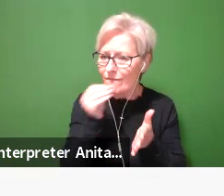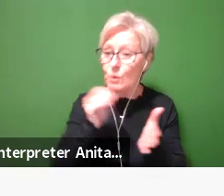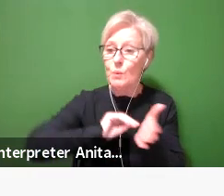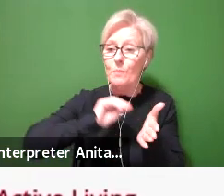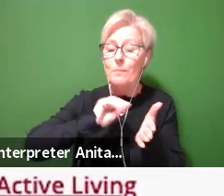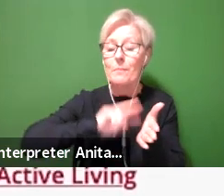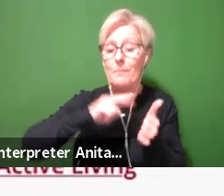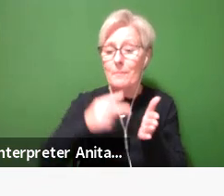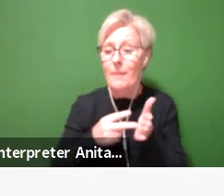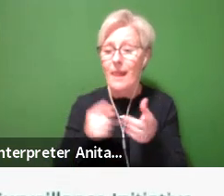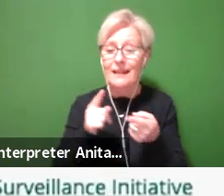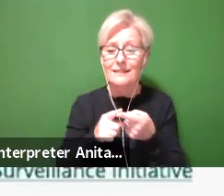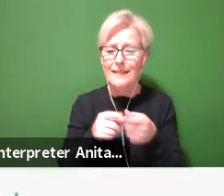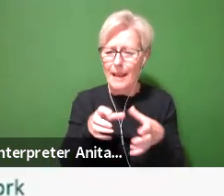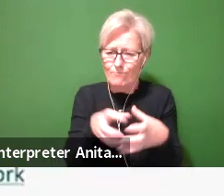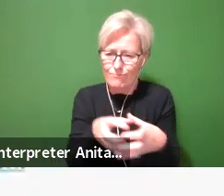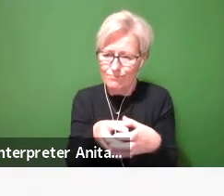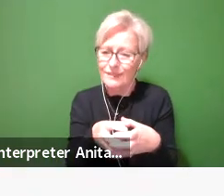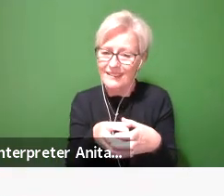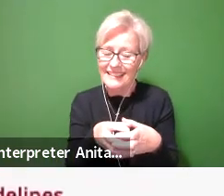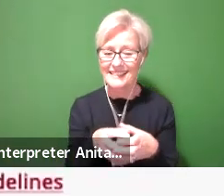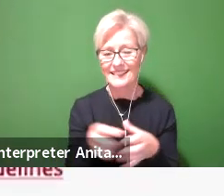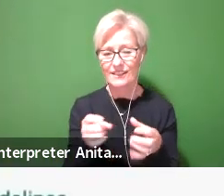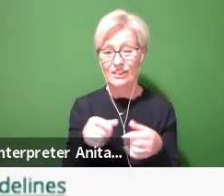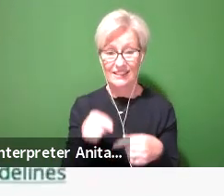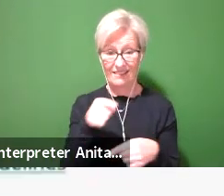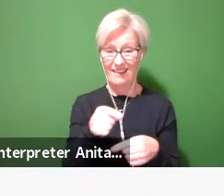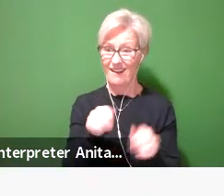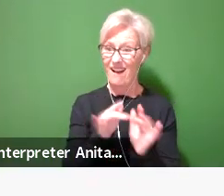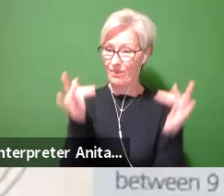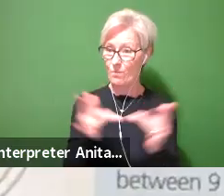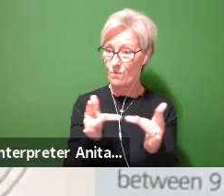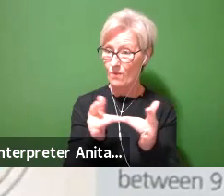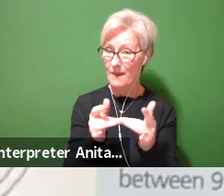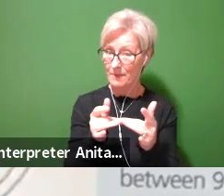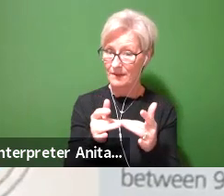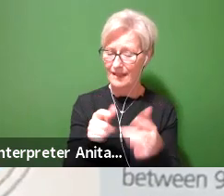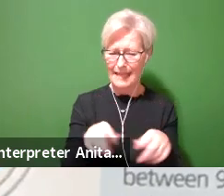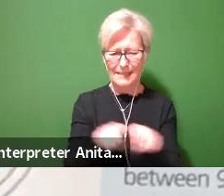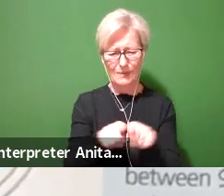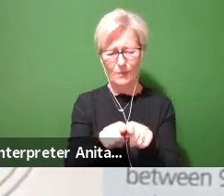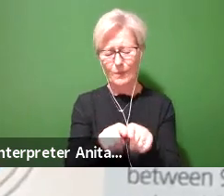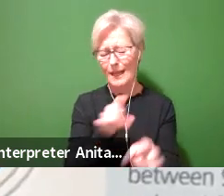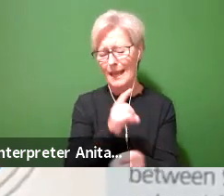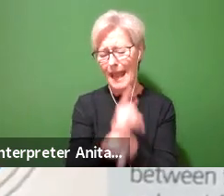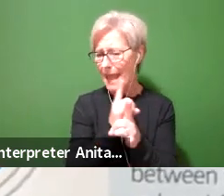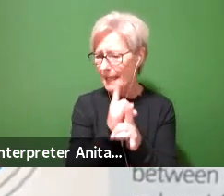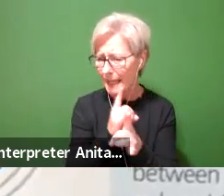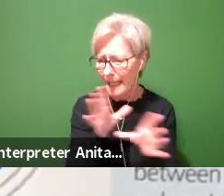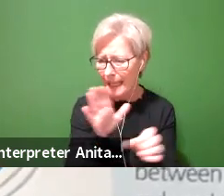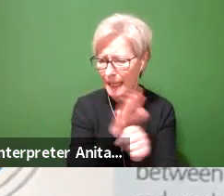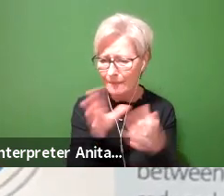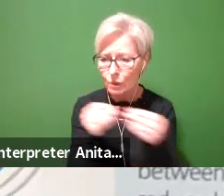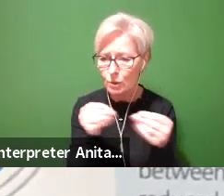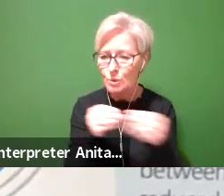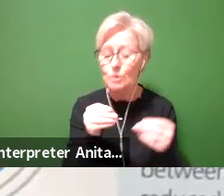HSE website, Healthy Ireland's Healthy Food for Life, and they're very helpful tools. Using the